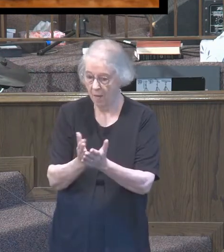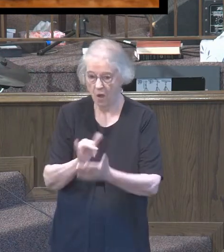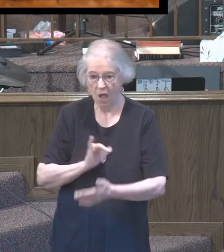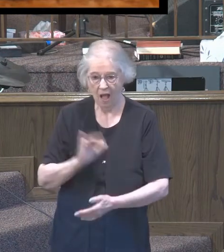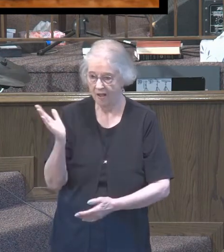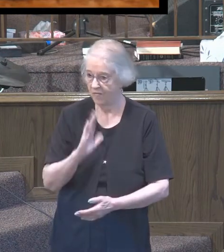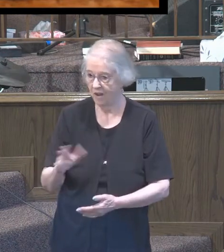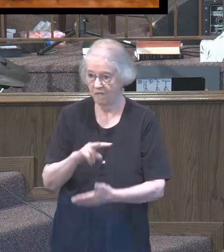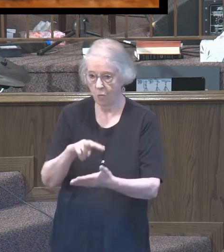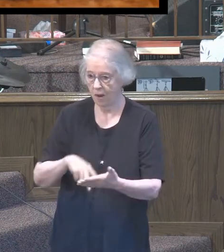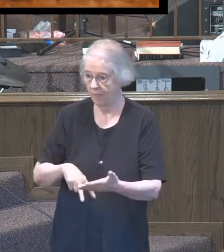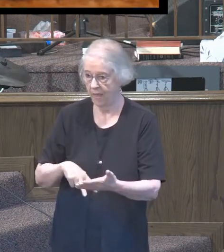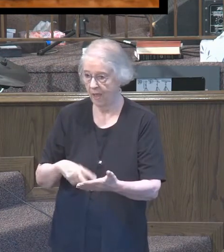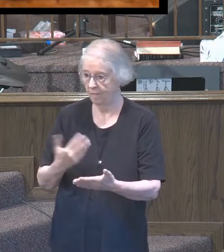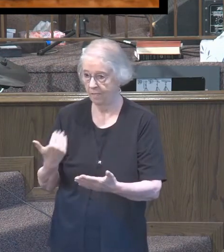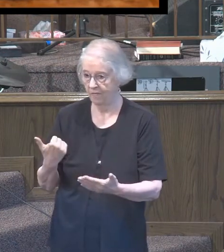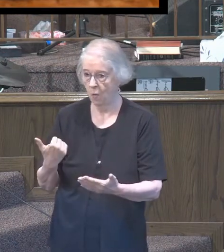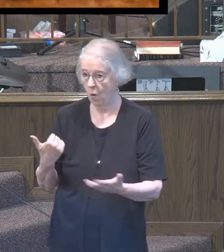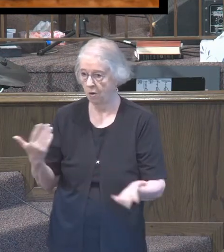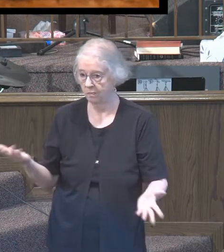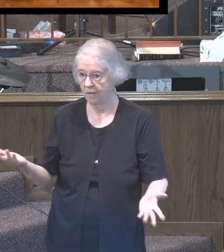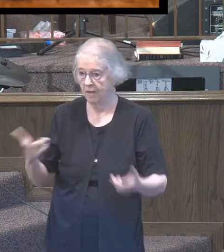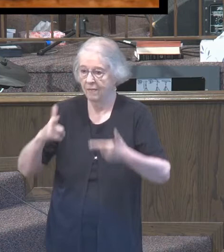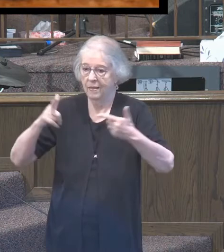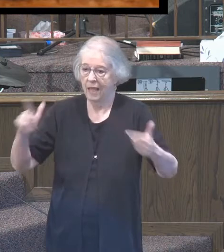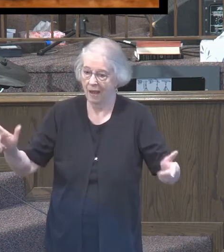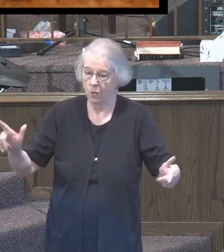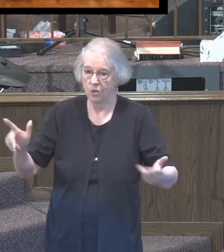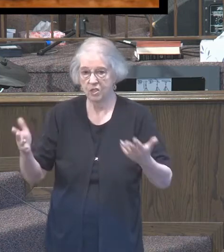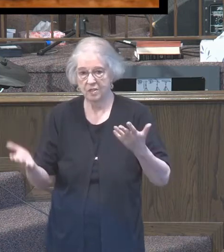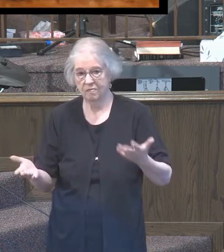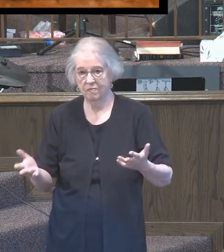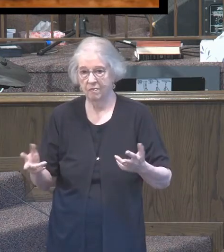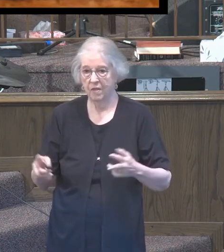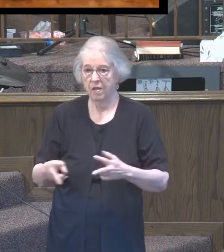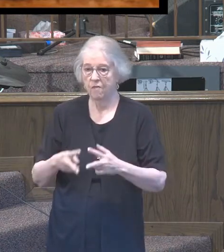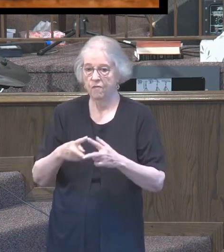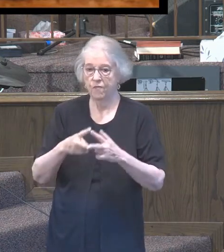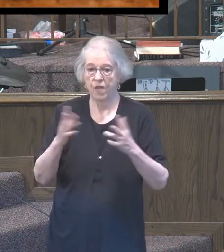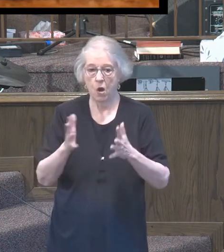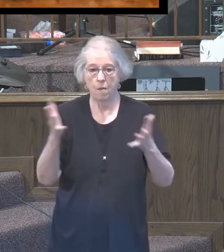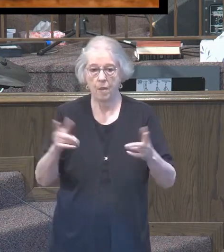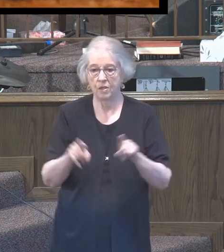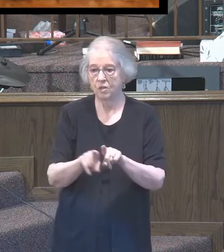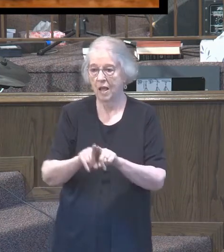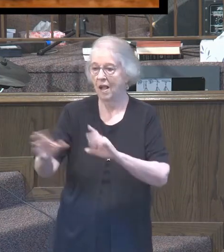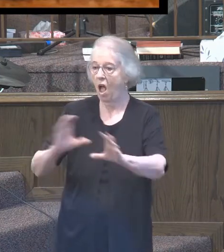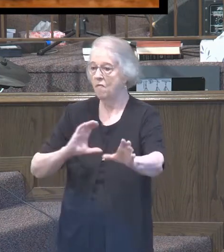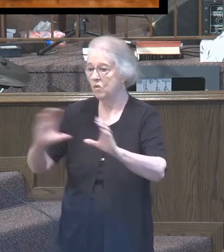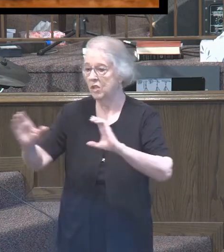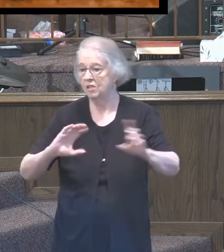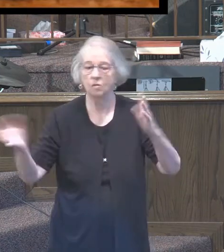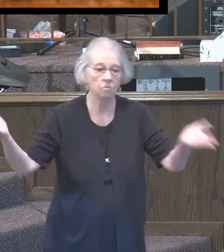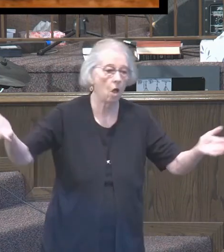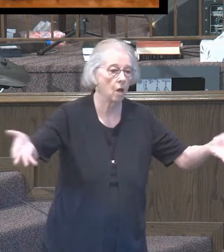would not be the same as what I'm going to be reading. So that's why I handed you that in printed form. Matthew 5, verse